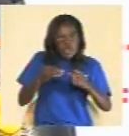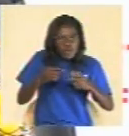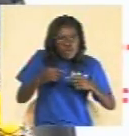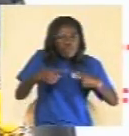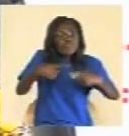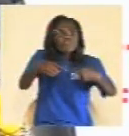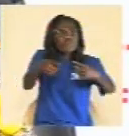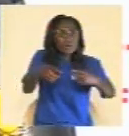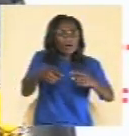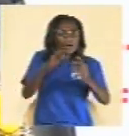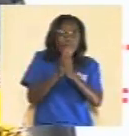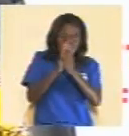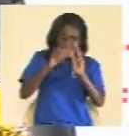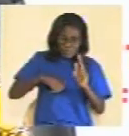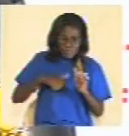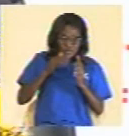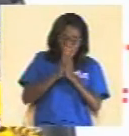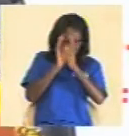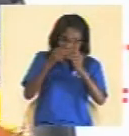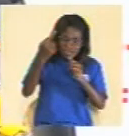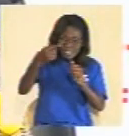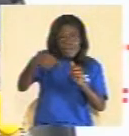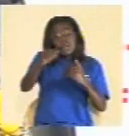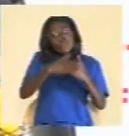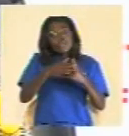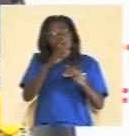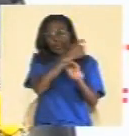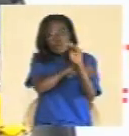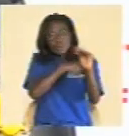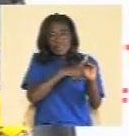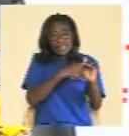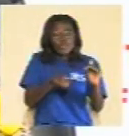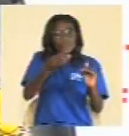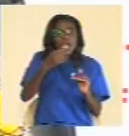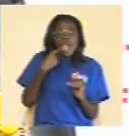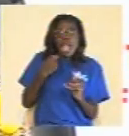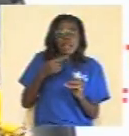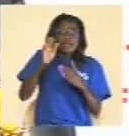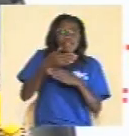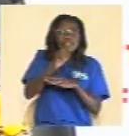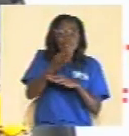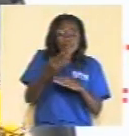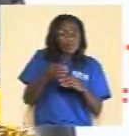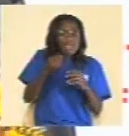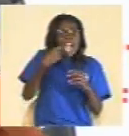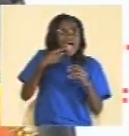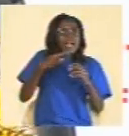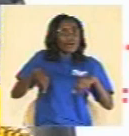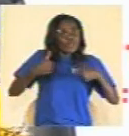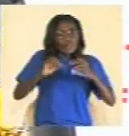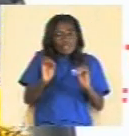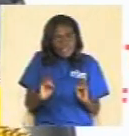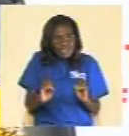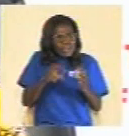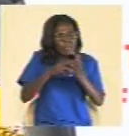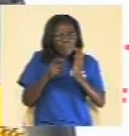patients are actually encouraged to go and get treatment because it prevents long-term disability. All these pictures of leprosy that